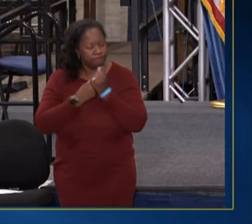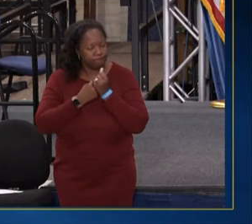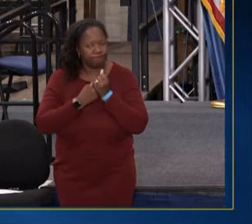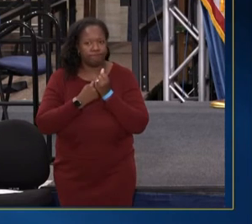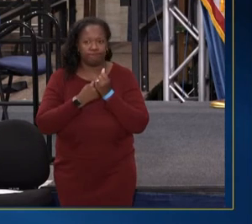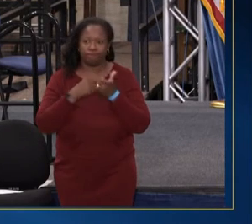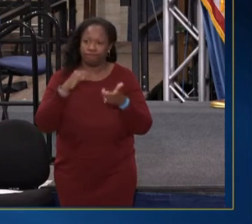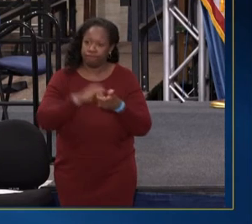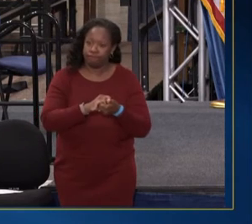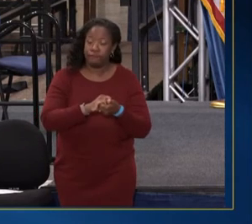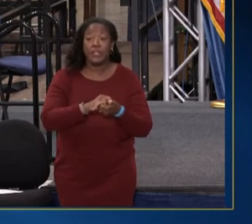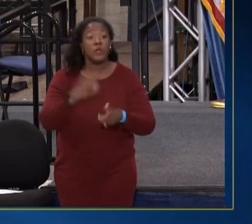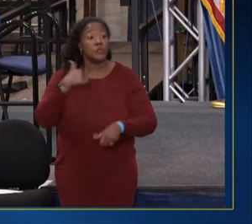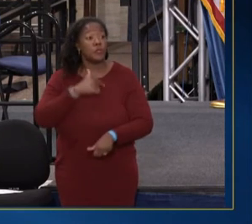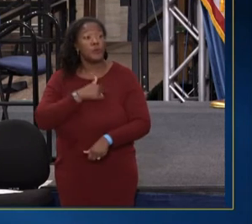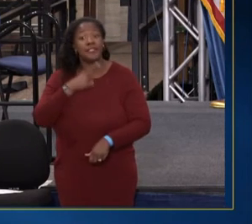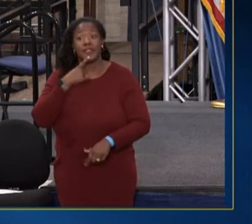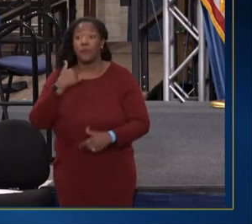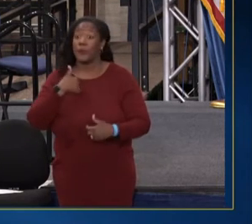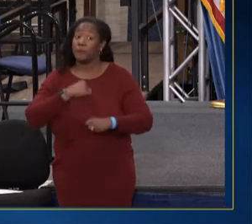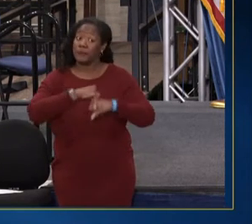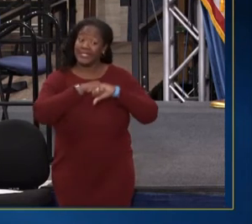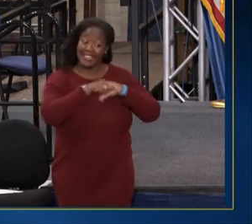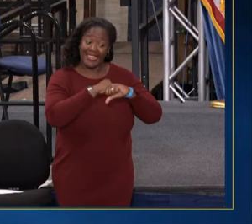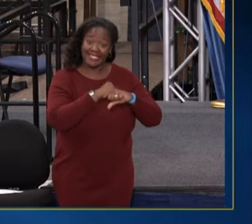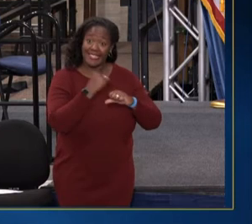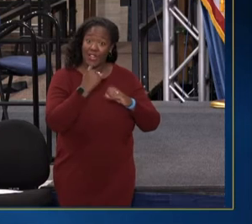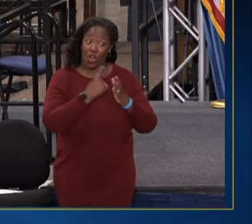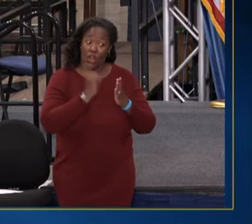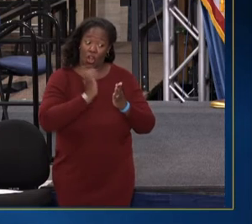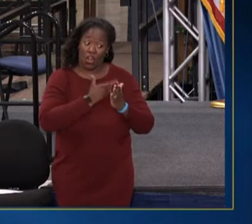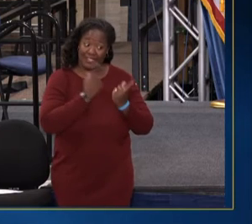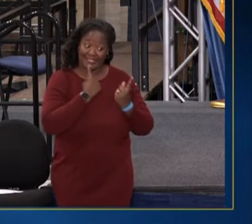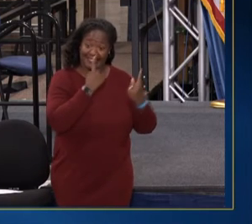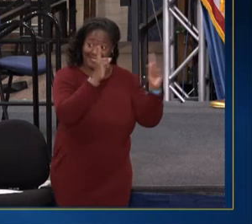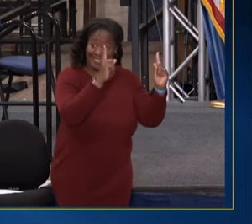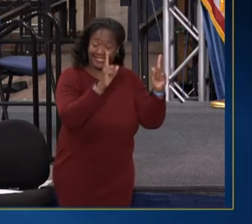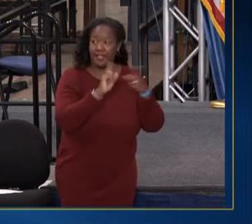we say we are protecting our gains and advocating for more,